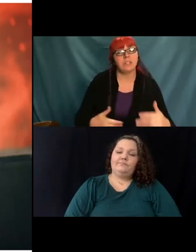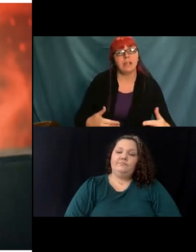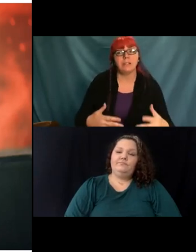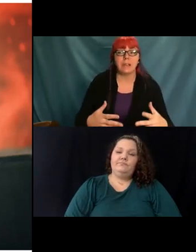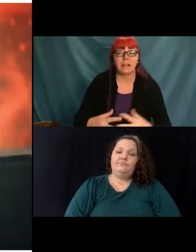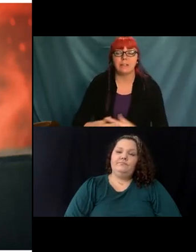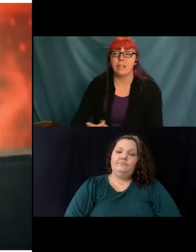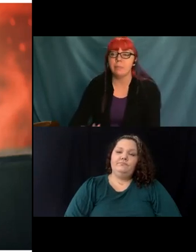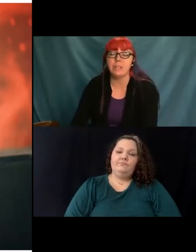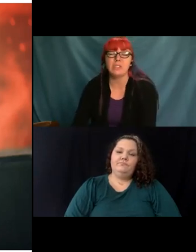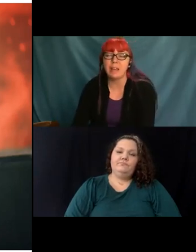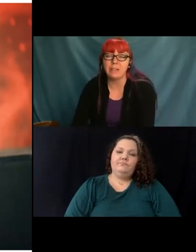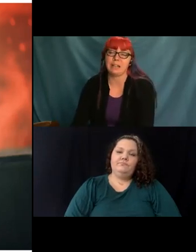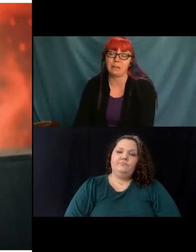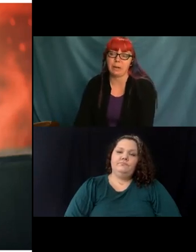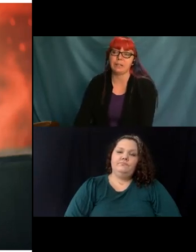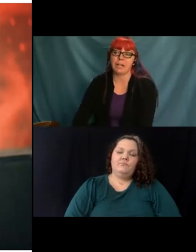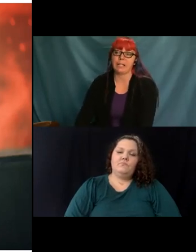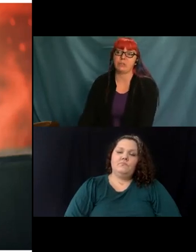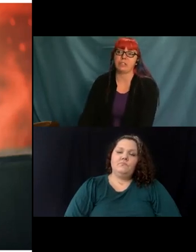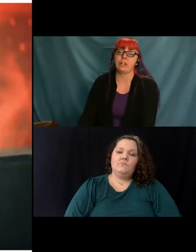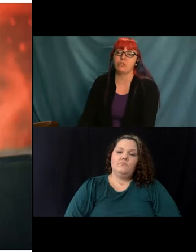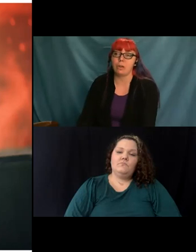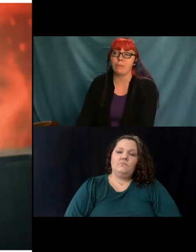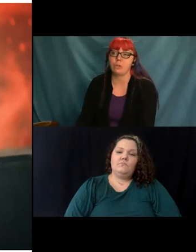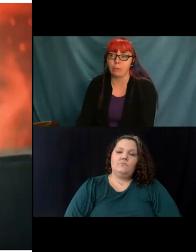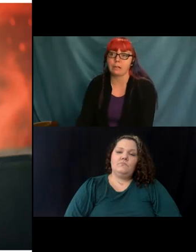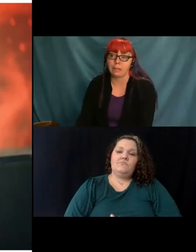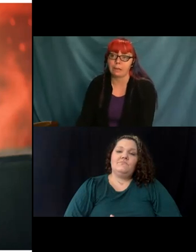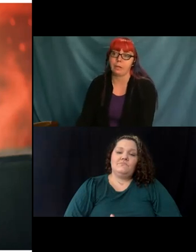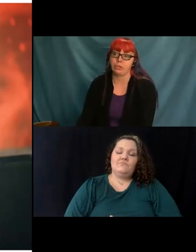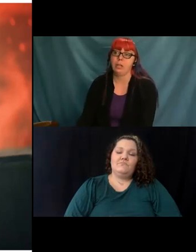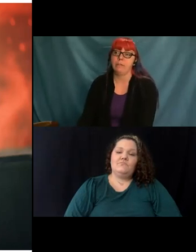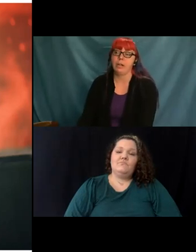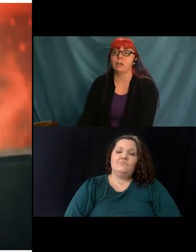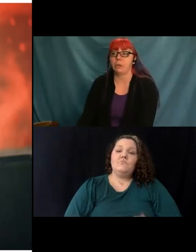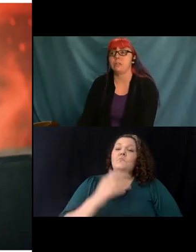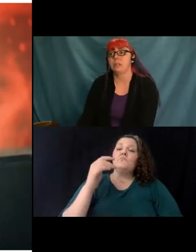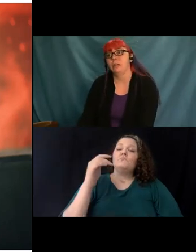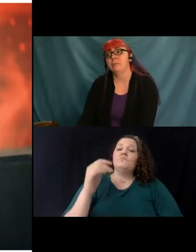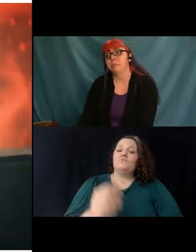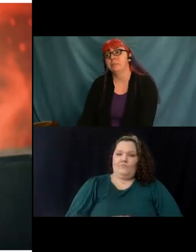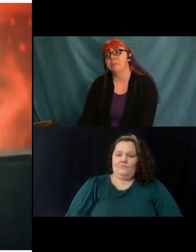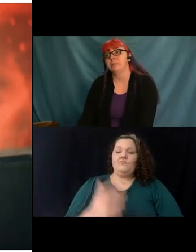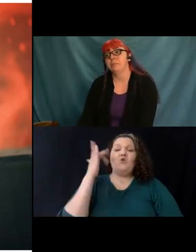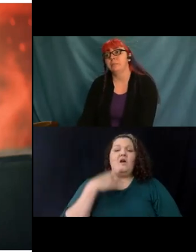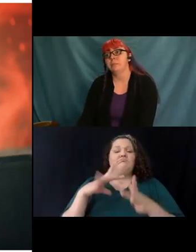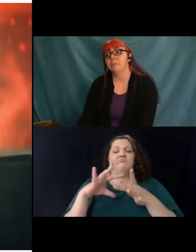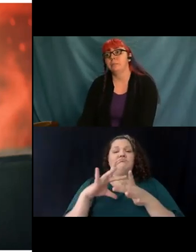was said, that kind of thing. But we don't have that in American Sign Language. It's a very straightforward, direct language, very concrete.